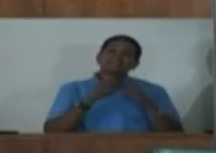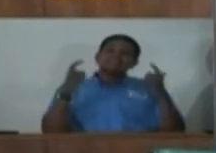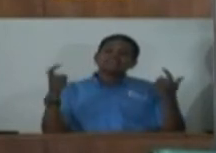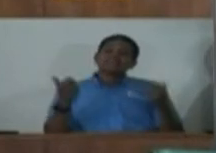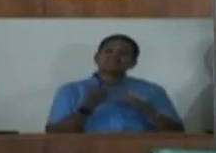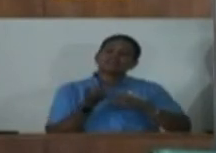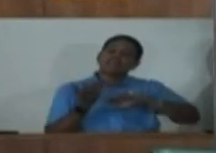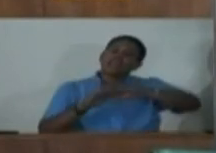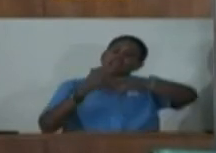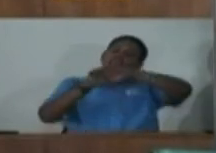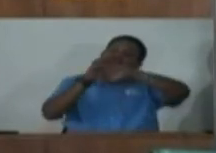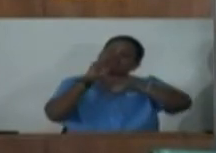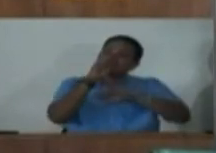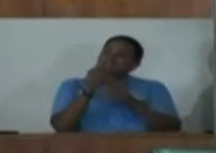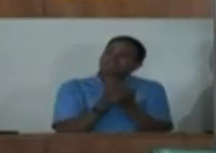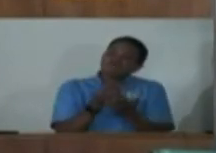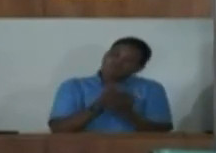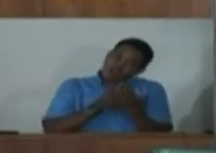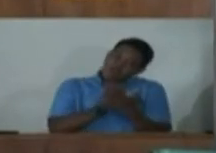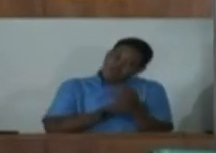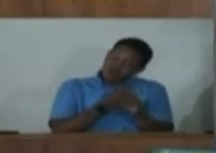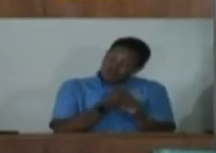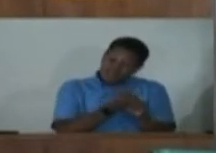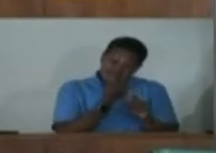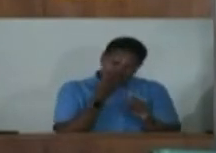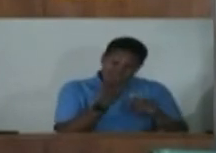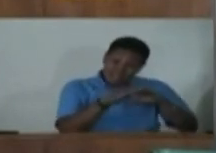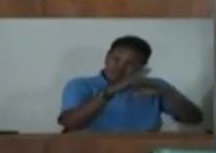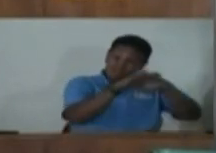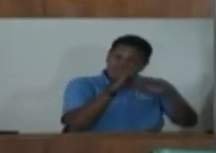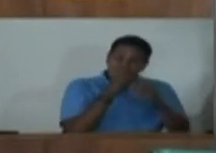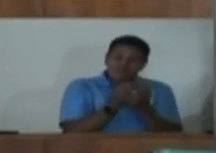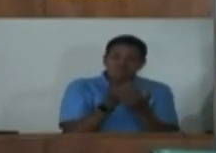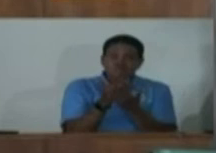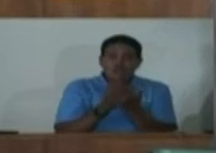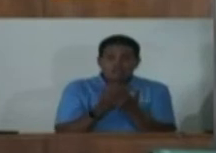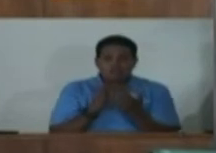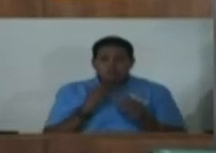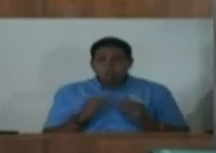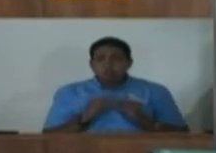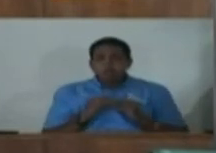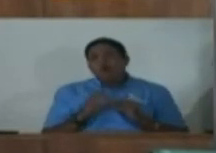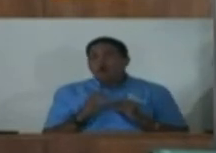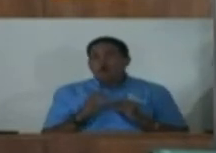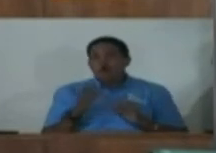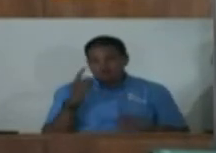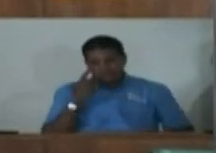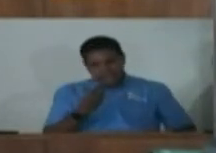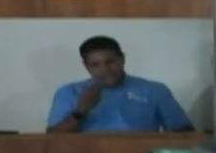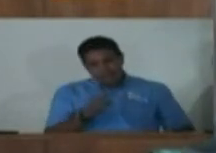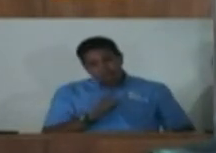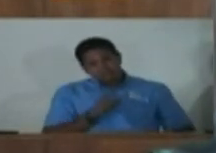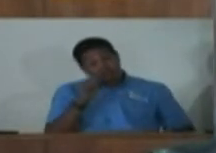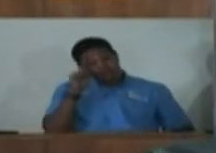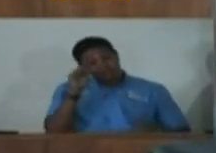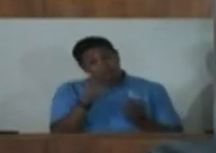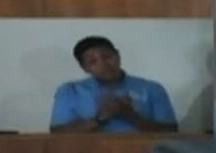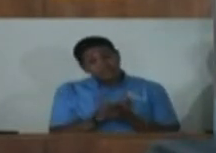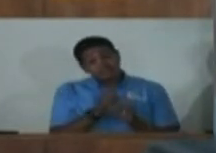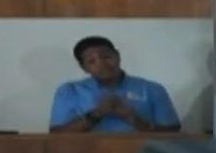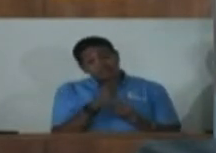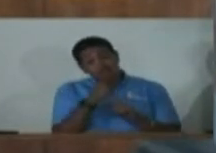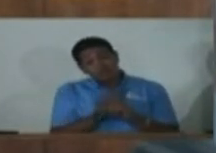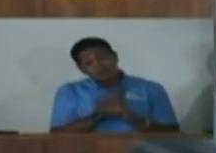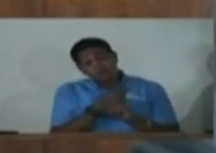increase in revenue, likely to see a significant increase in revenues. Therefore, I believe it is appropriate